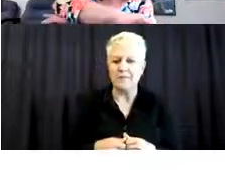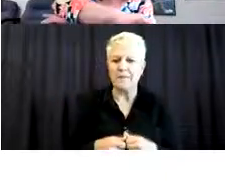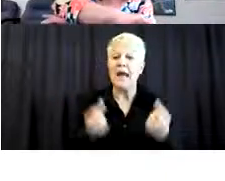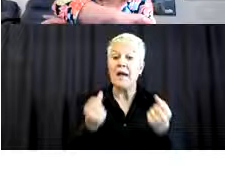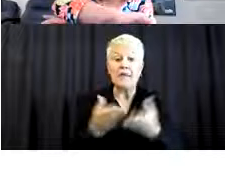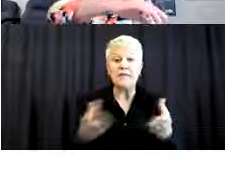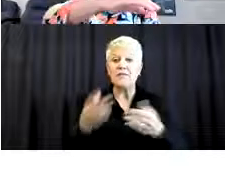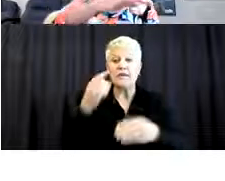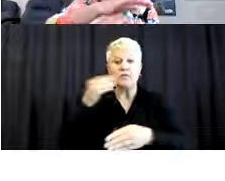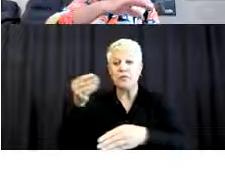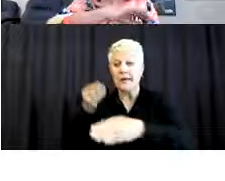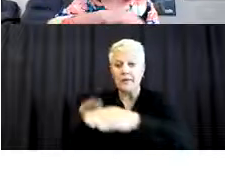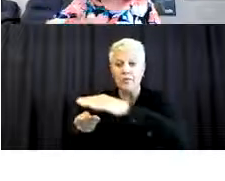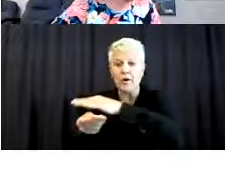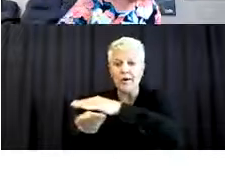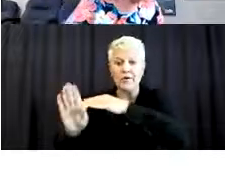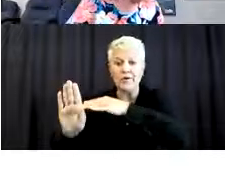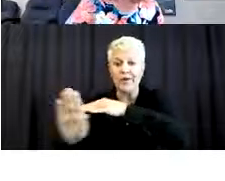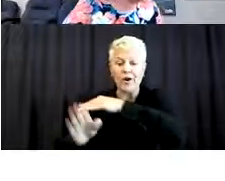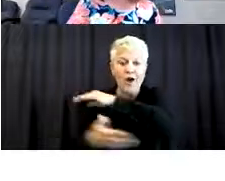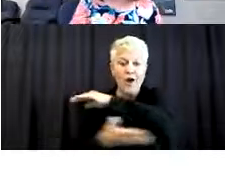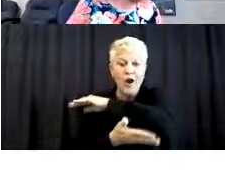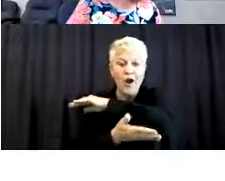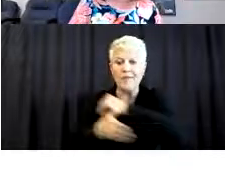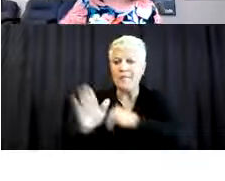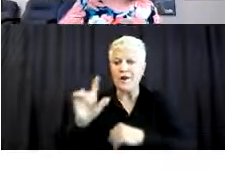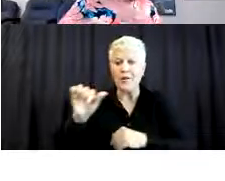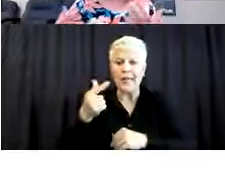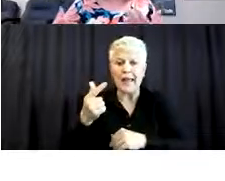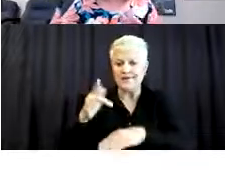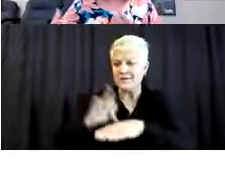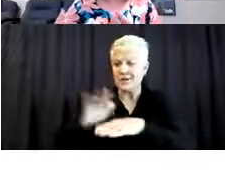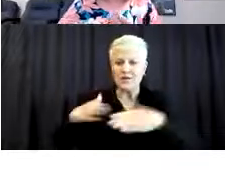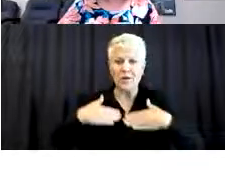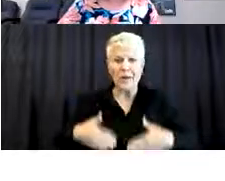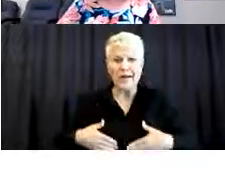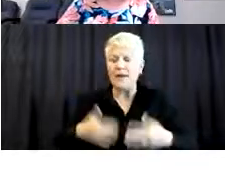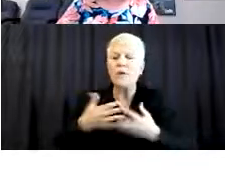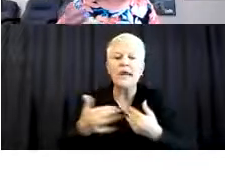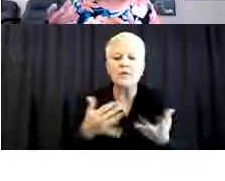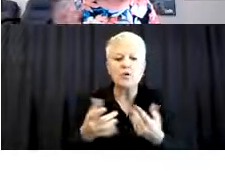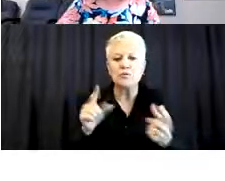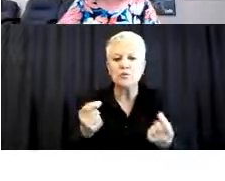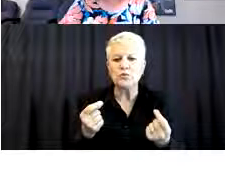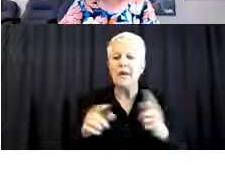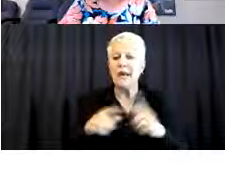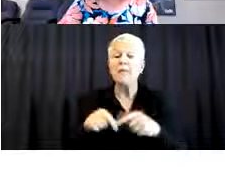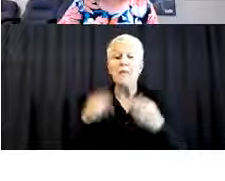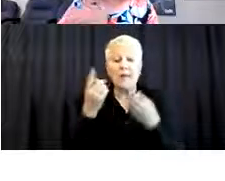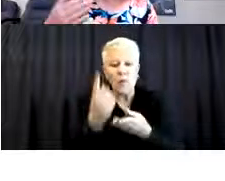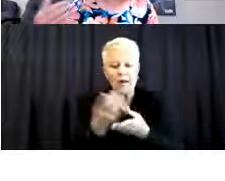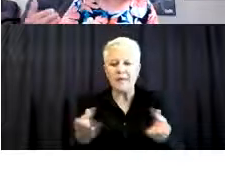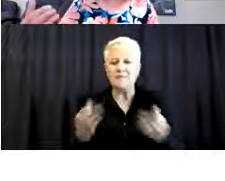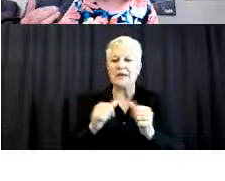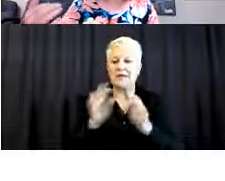slid under a child's arm, under a child's leg, touched to their body, however that's done. But an object can be very